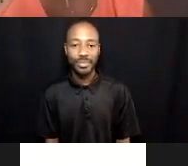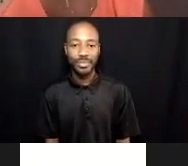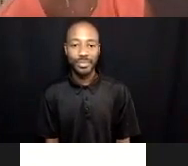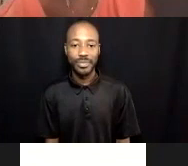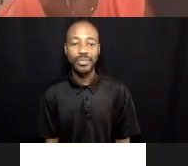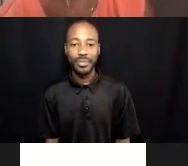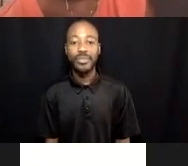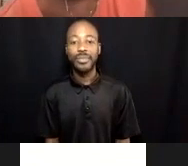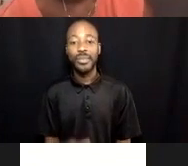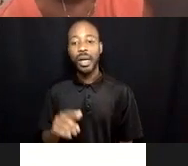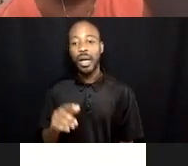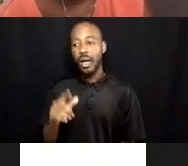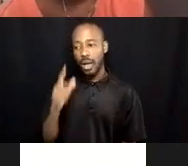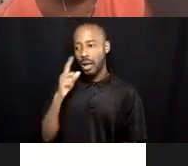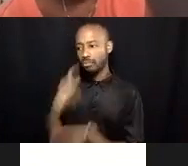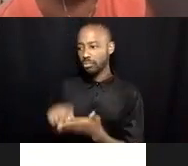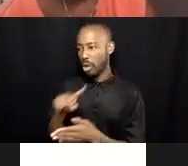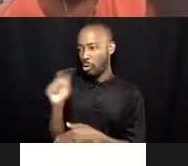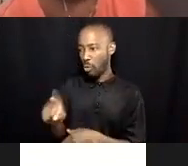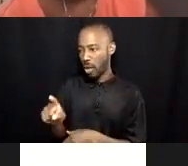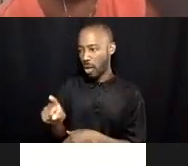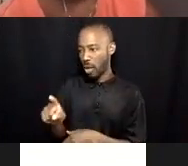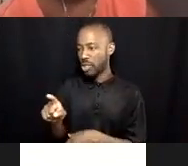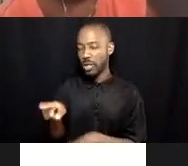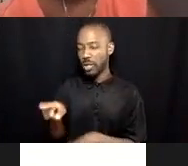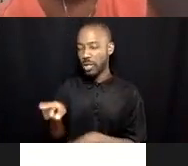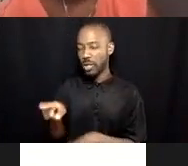I got a question coming up here.